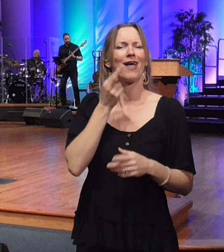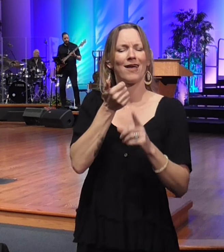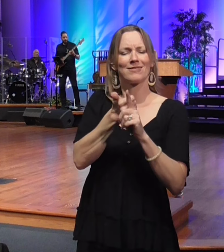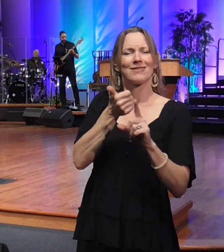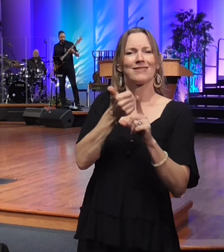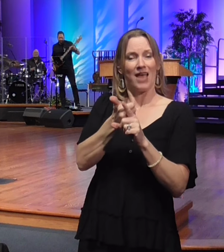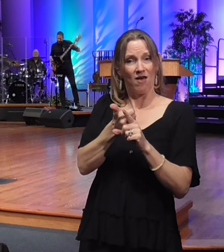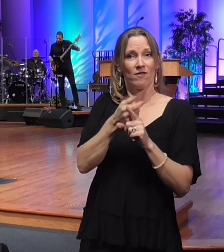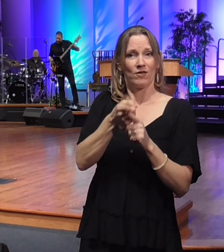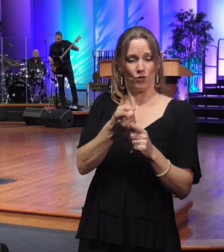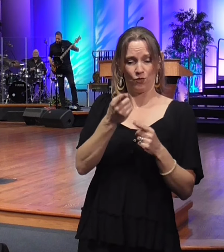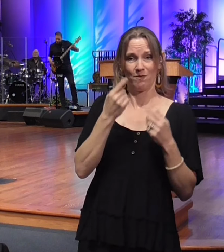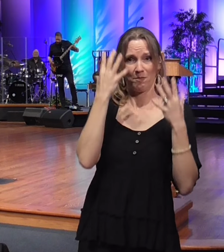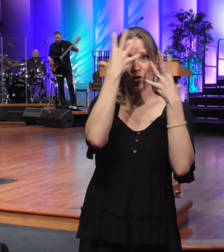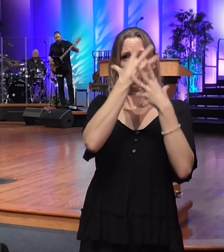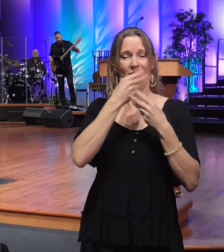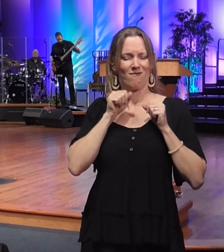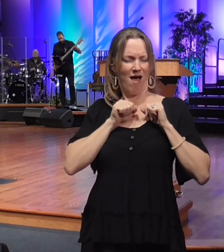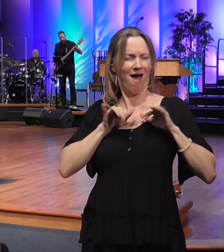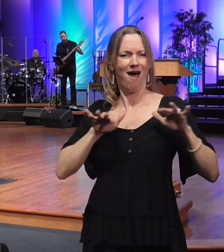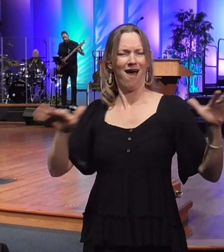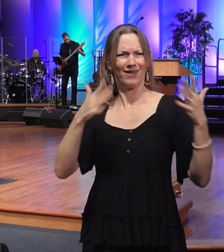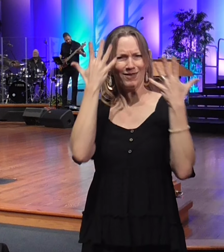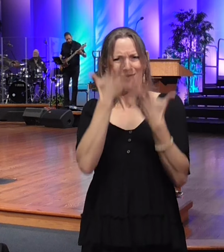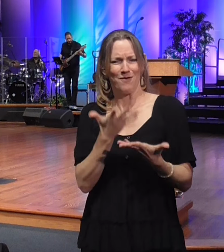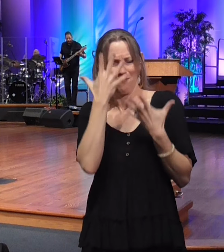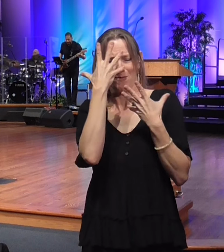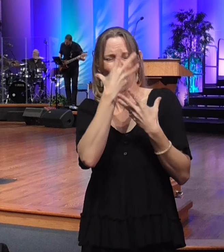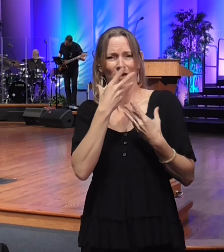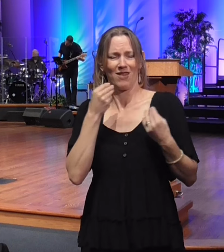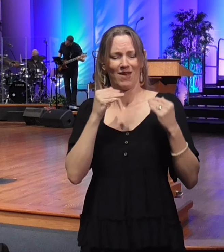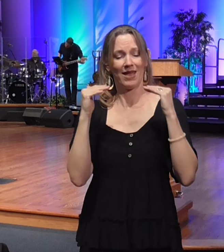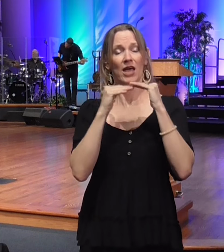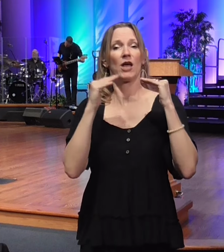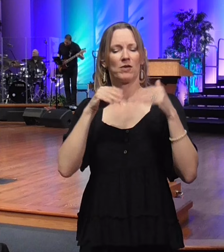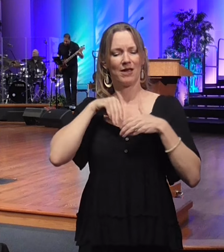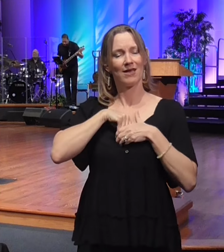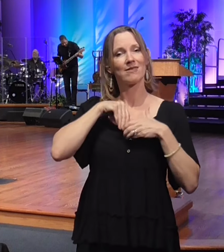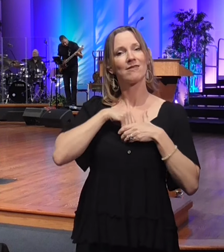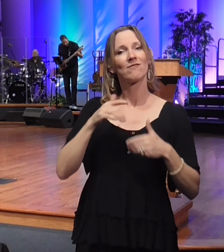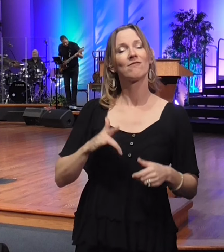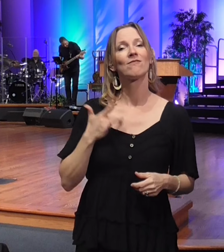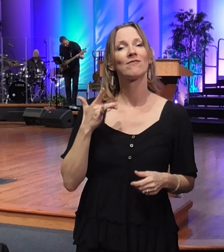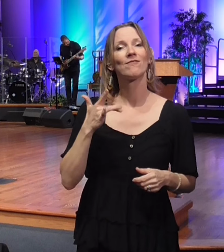will, that you're beautiful. You are beautiful as you